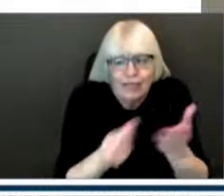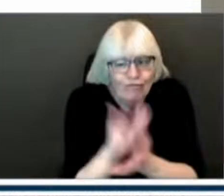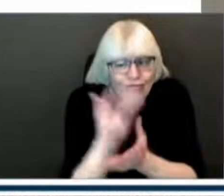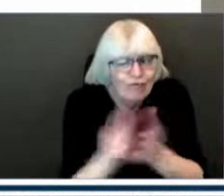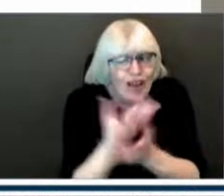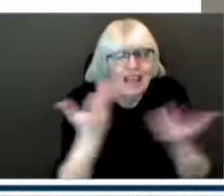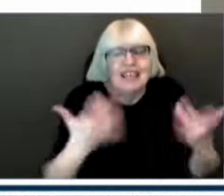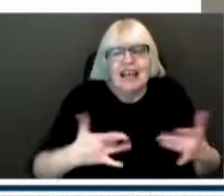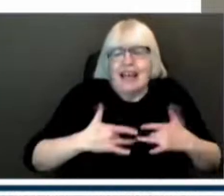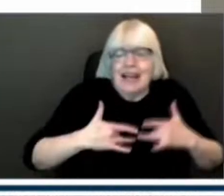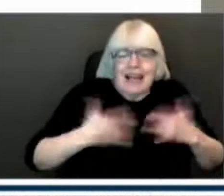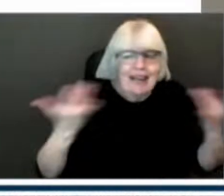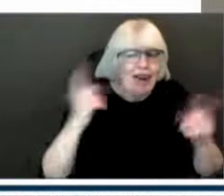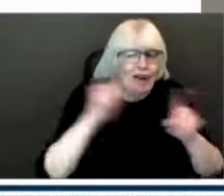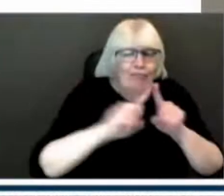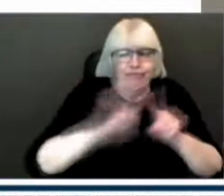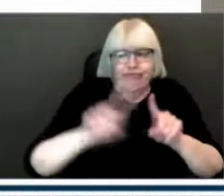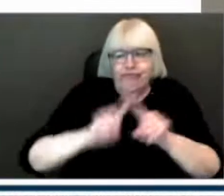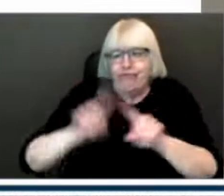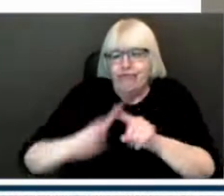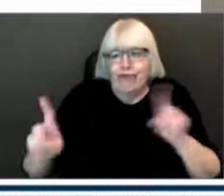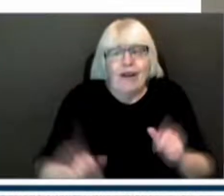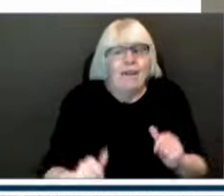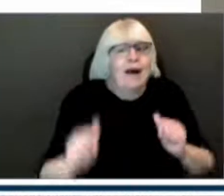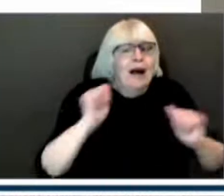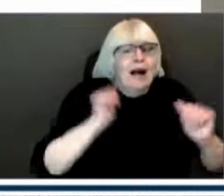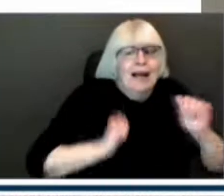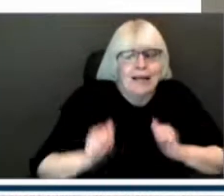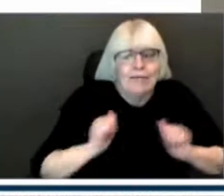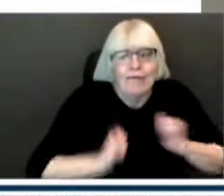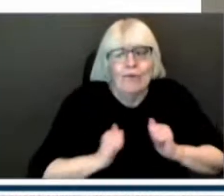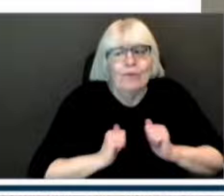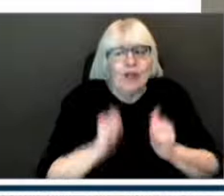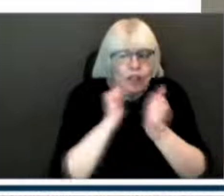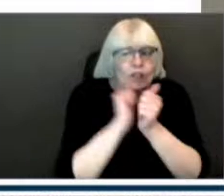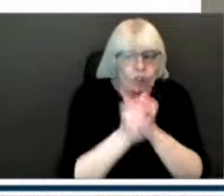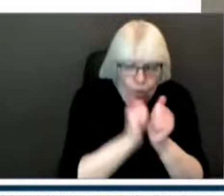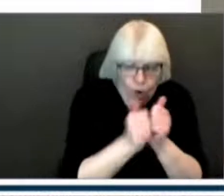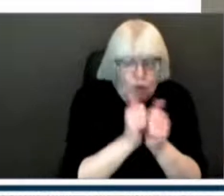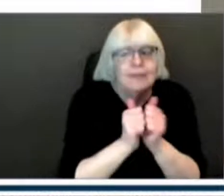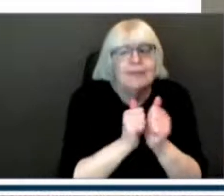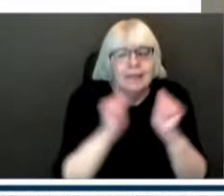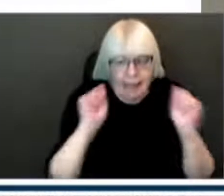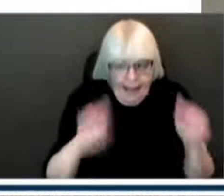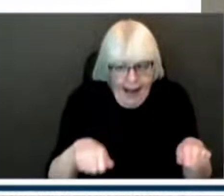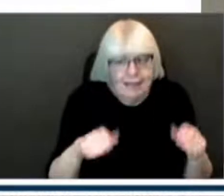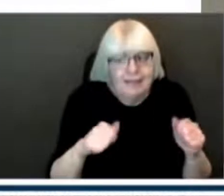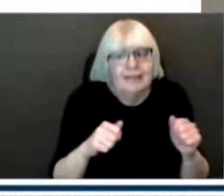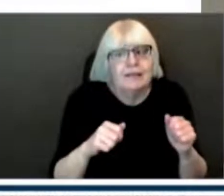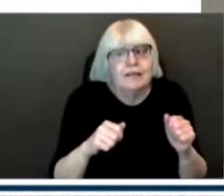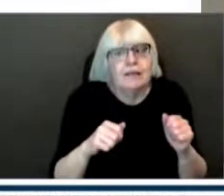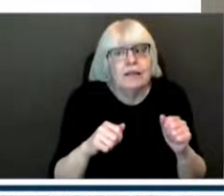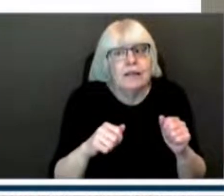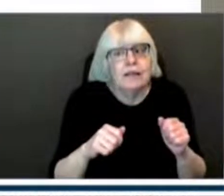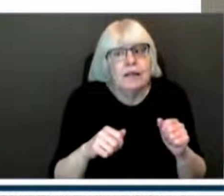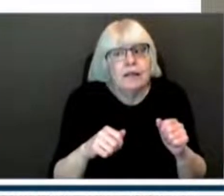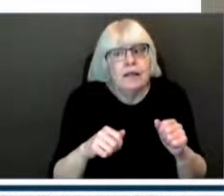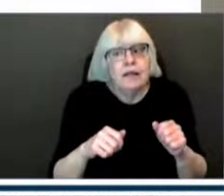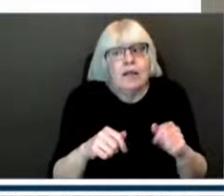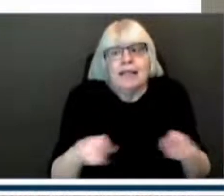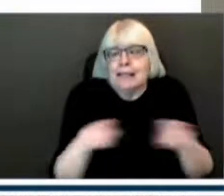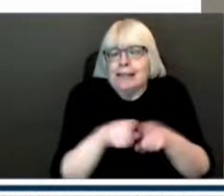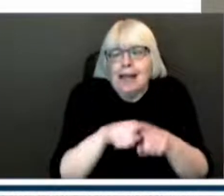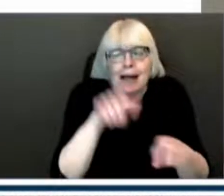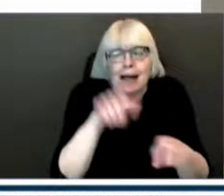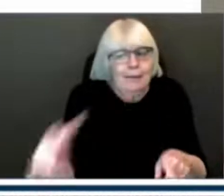and sports games will be allowed, including when they take place as part of school extracurricular activities. And the